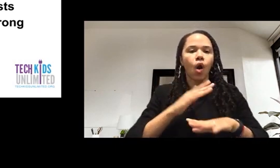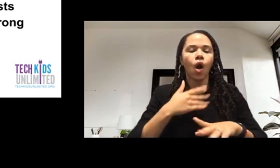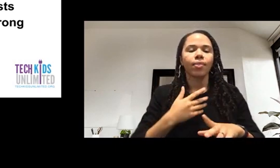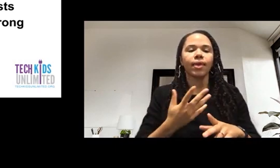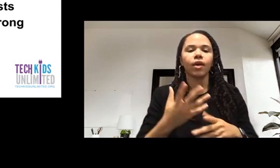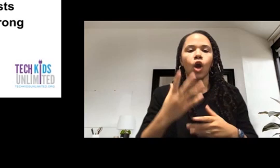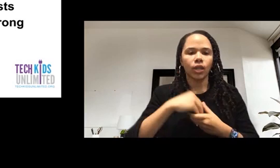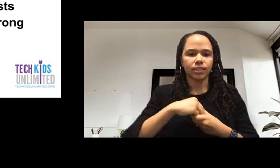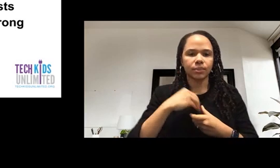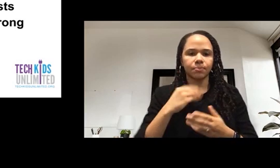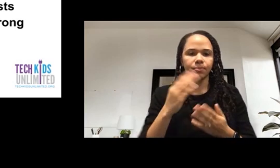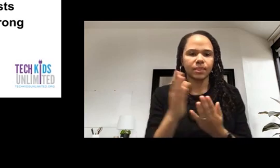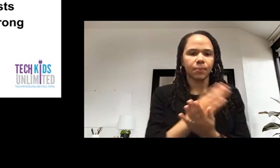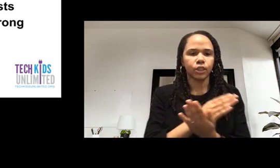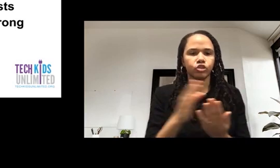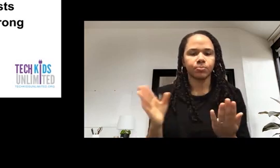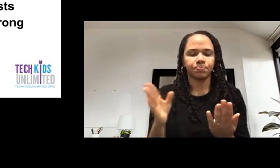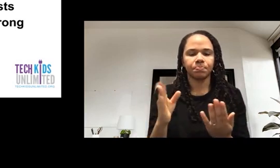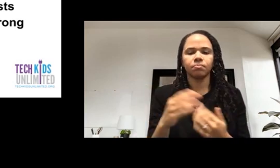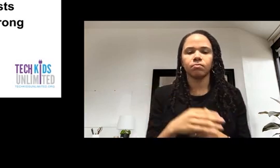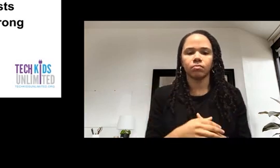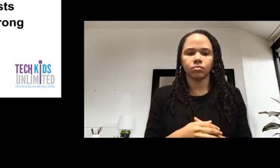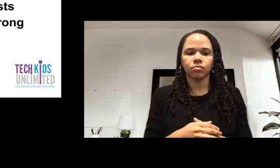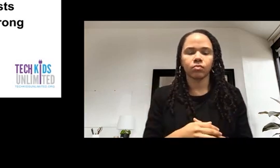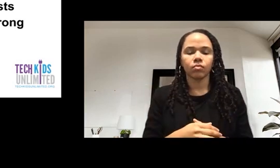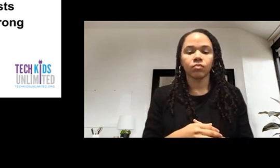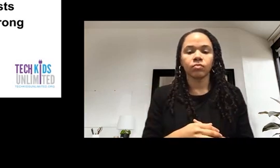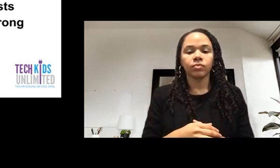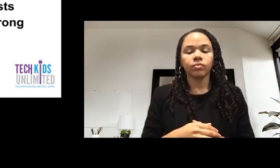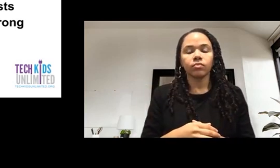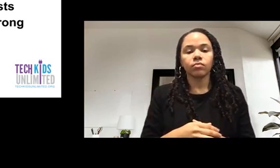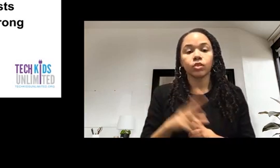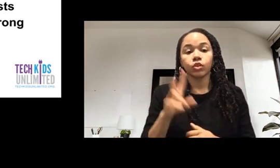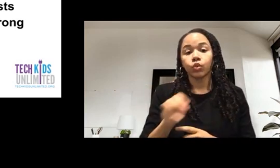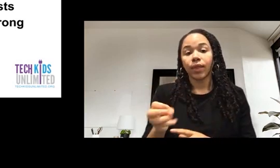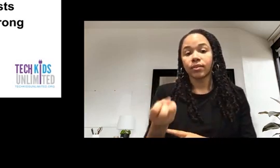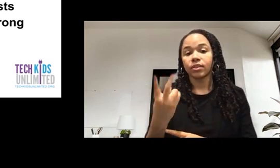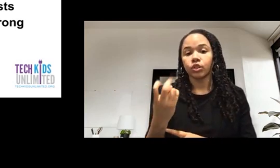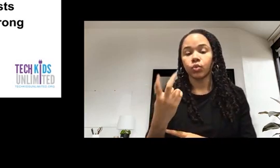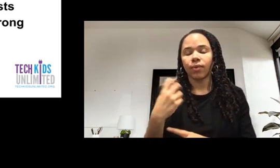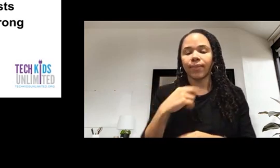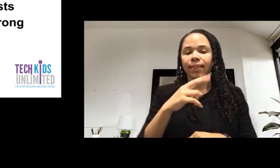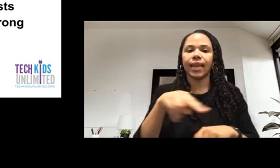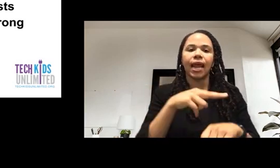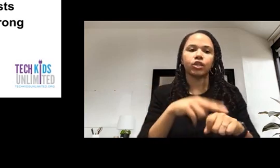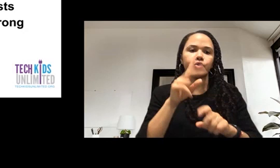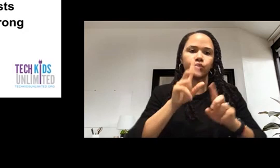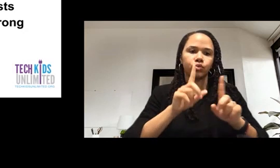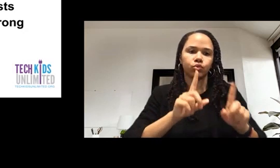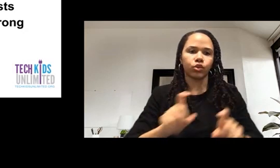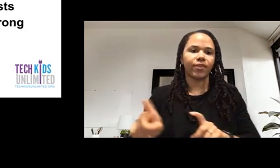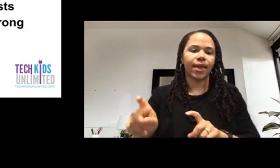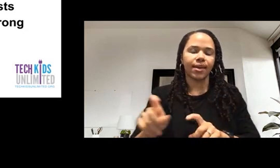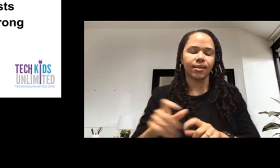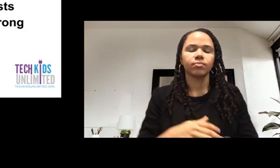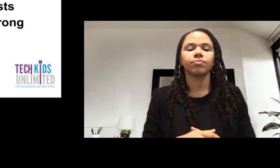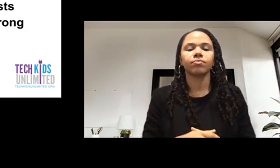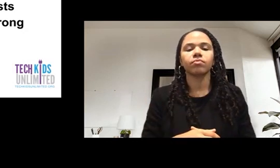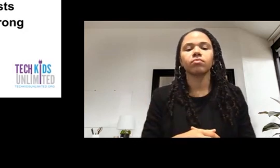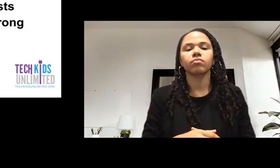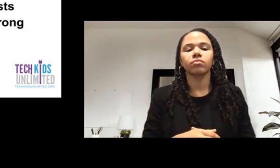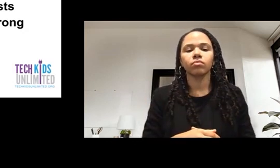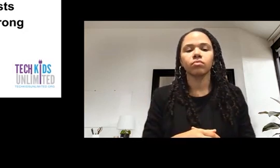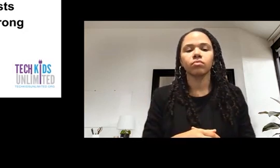potential. And in 2012, there was a national survey done by Paul Shattuck, who's an expert in employment,